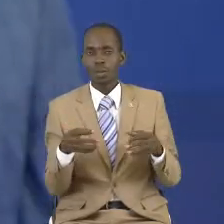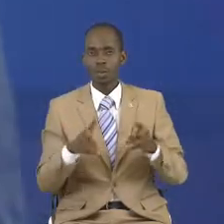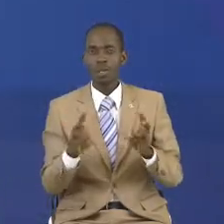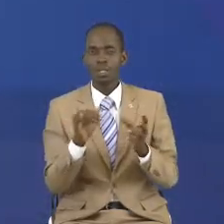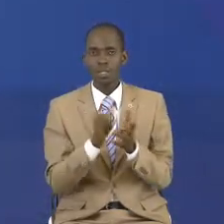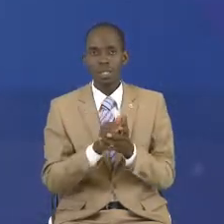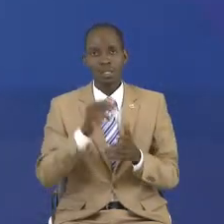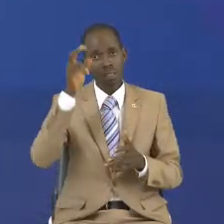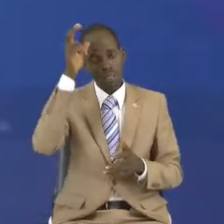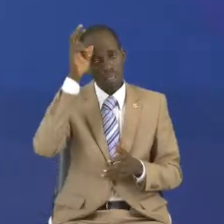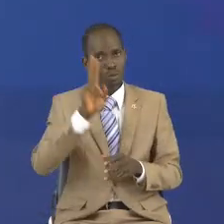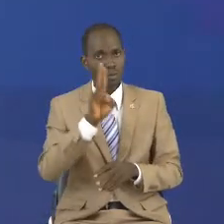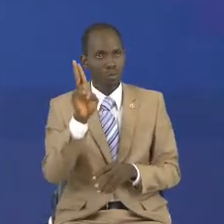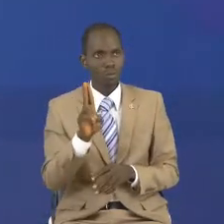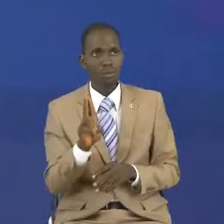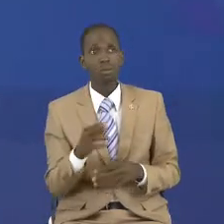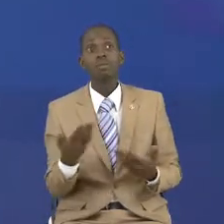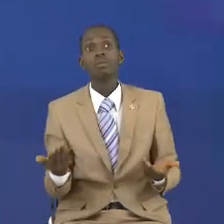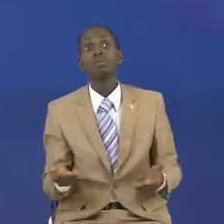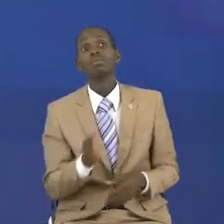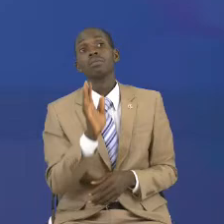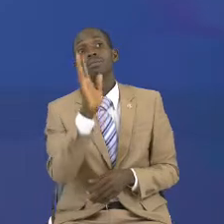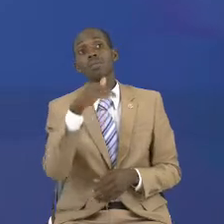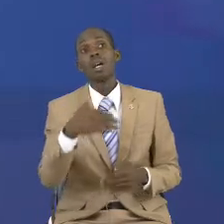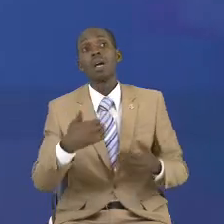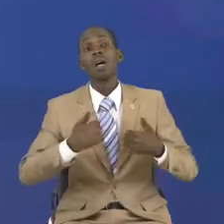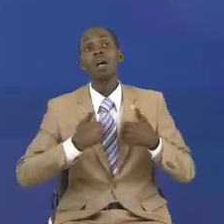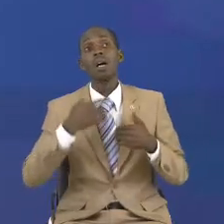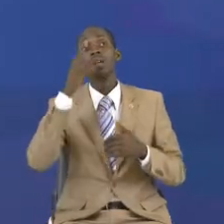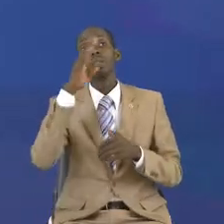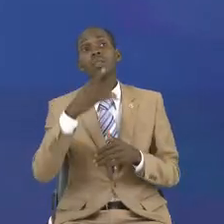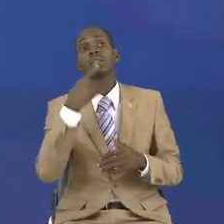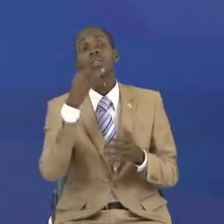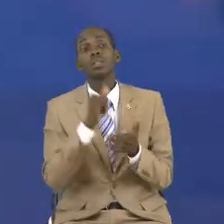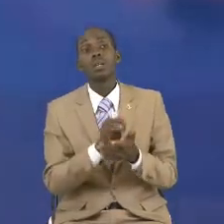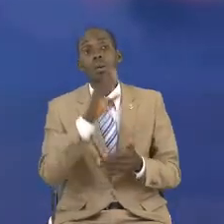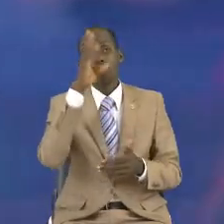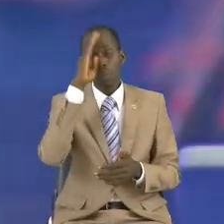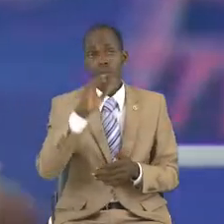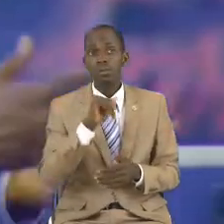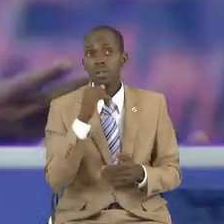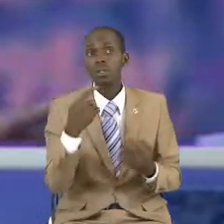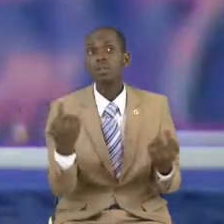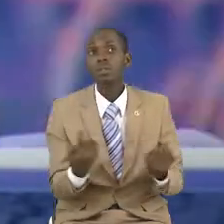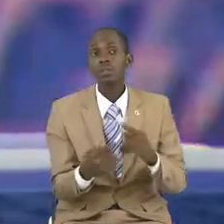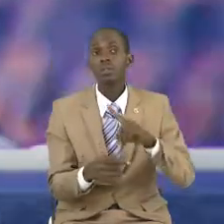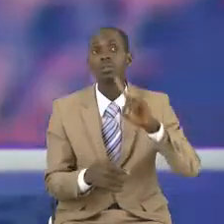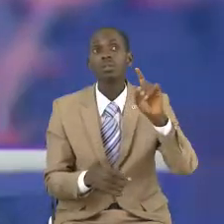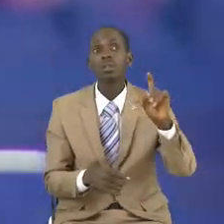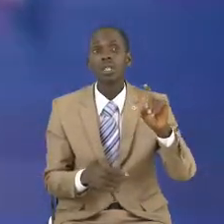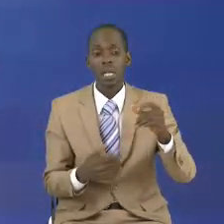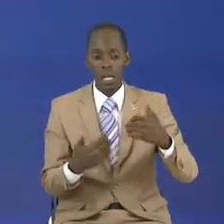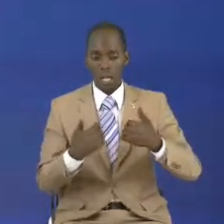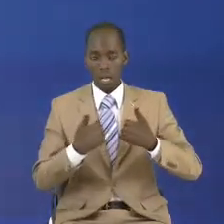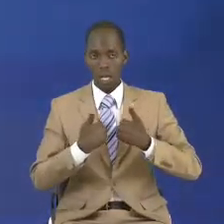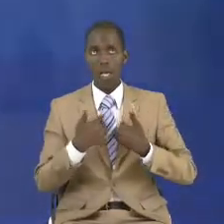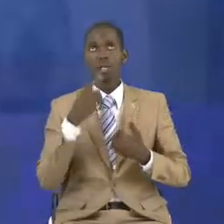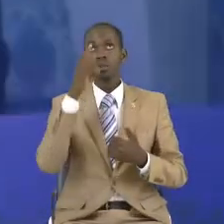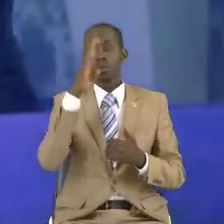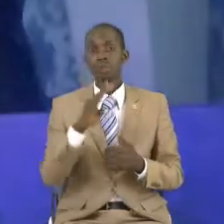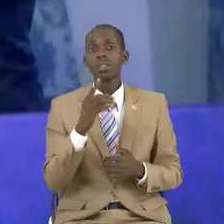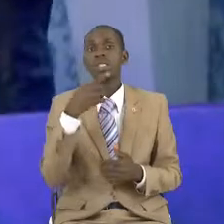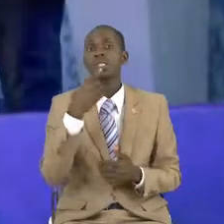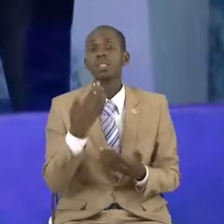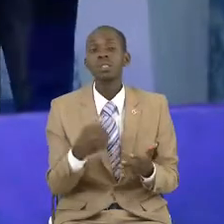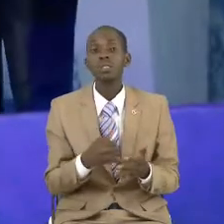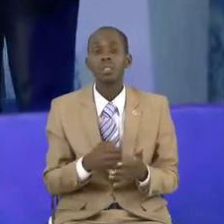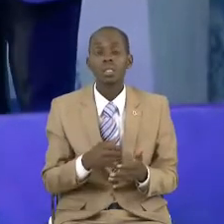as god said man should not sin as god said man